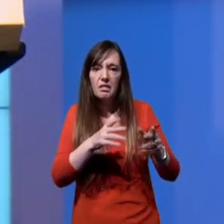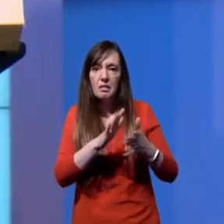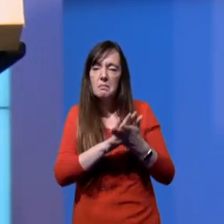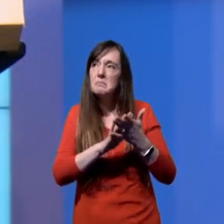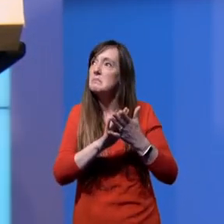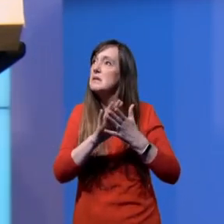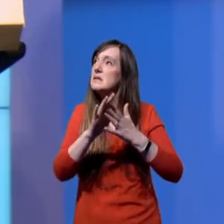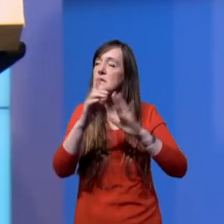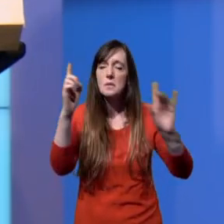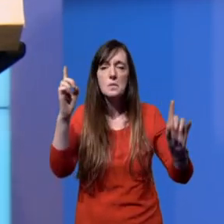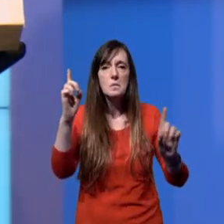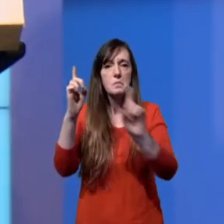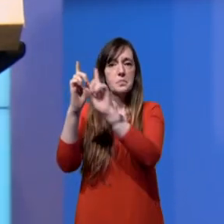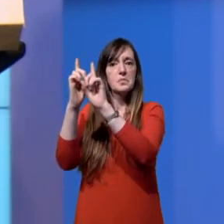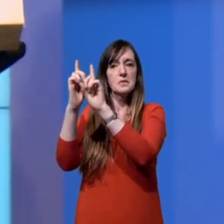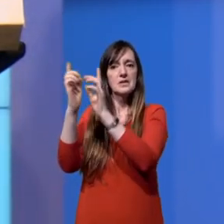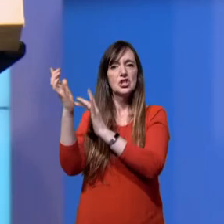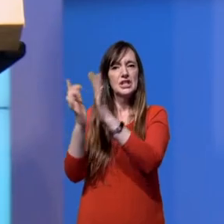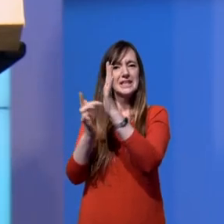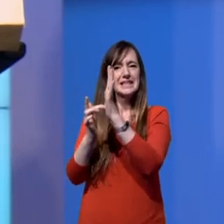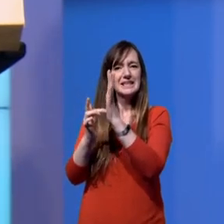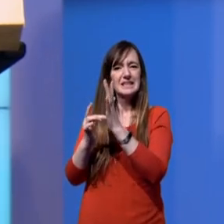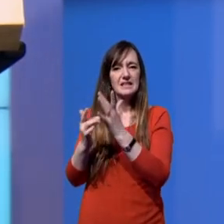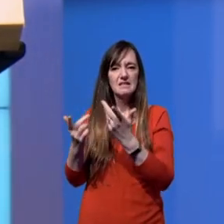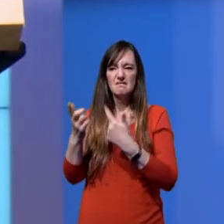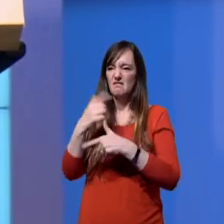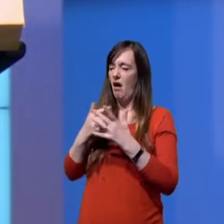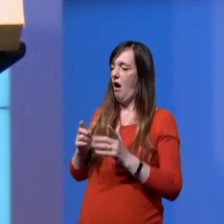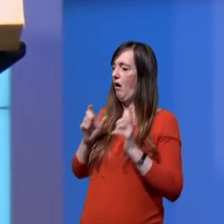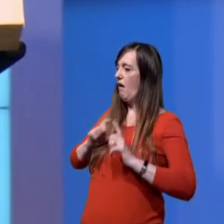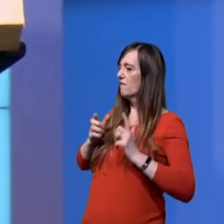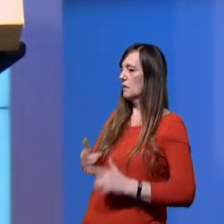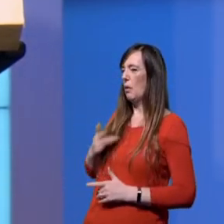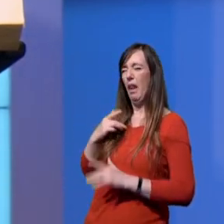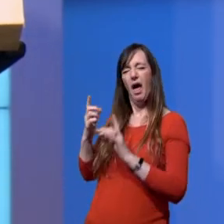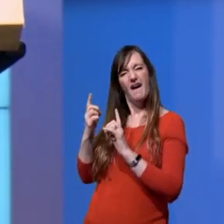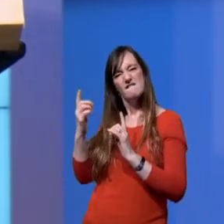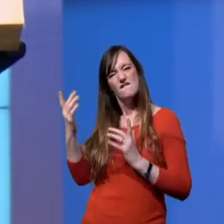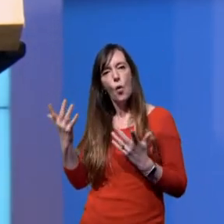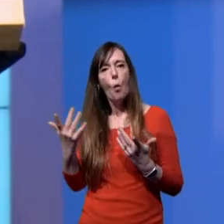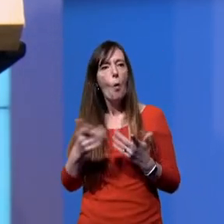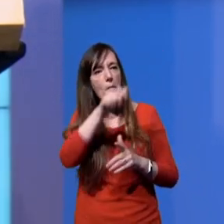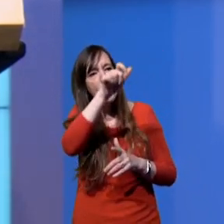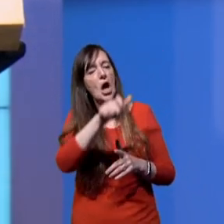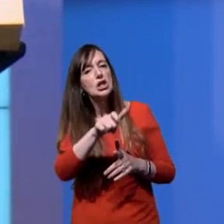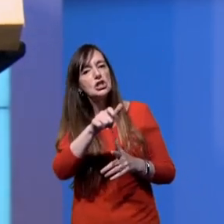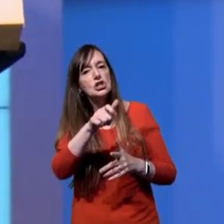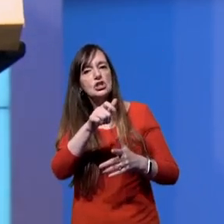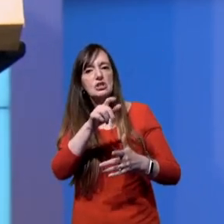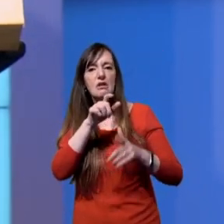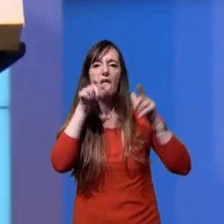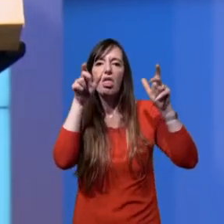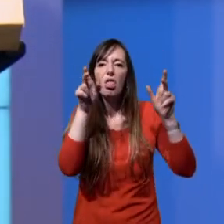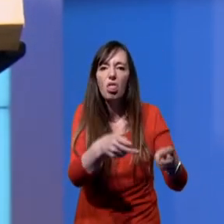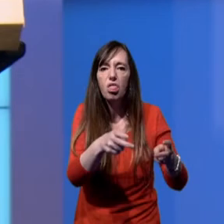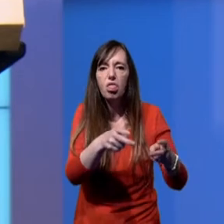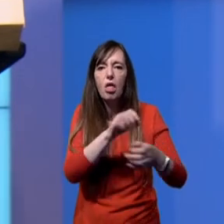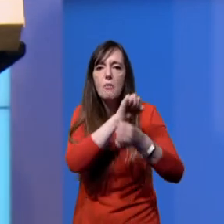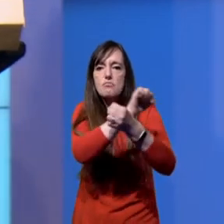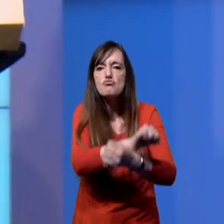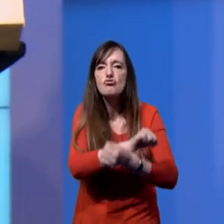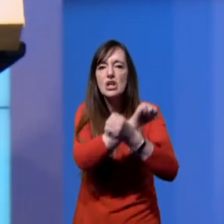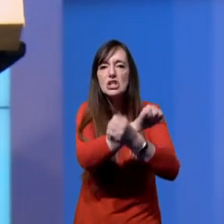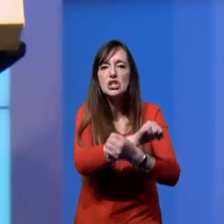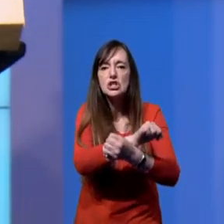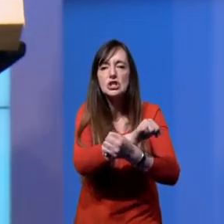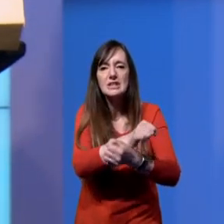Jesus than we are. Or someone who spent years in prison for their faith, in charge of more cities